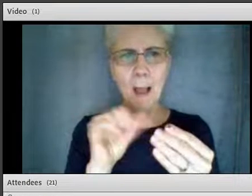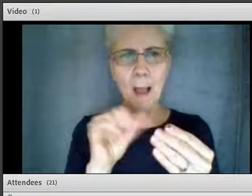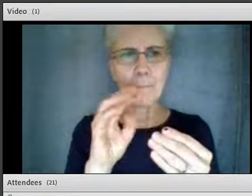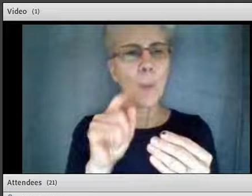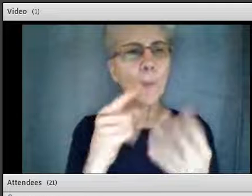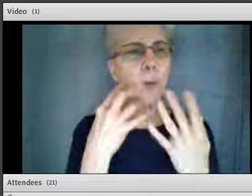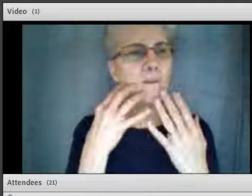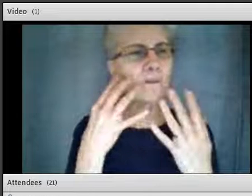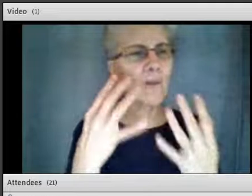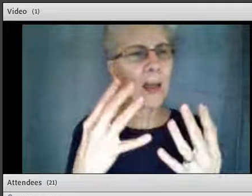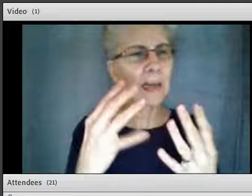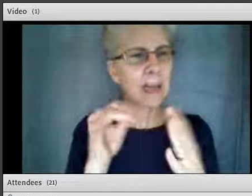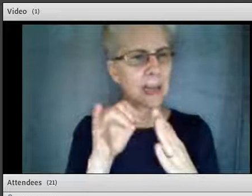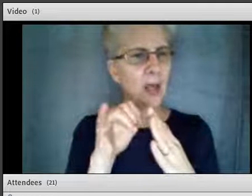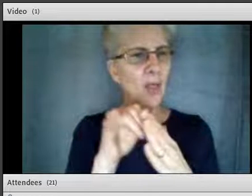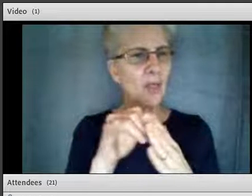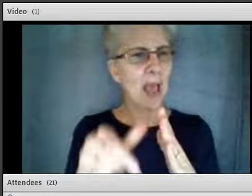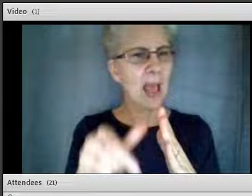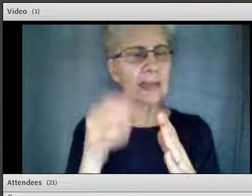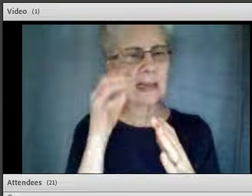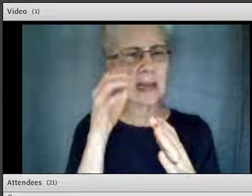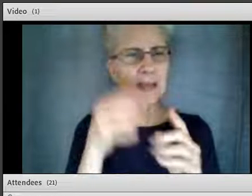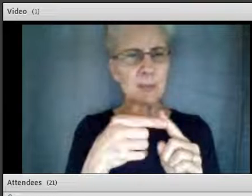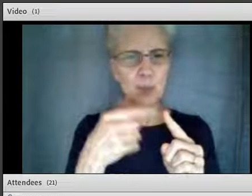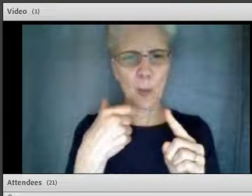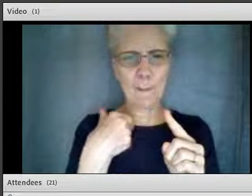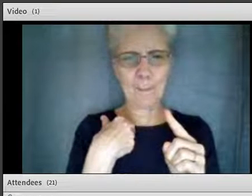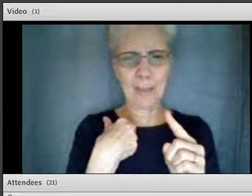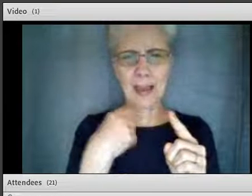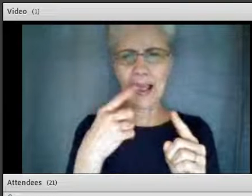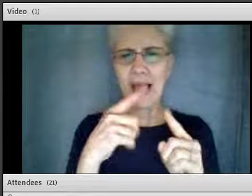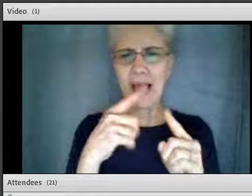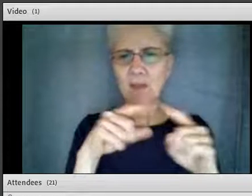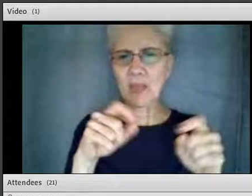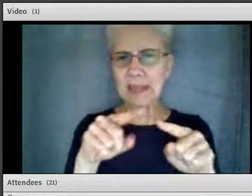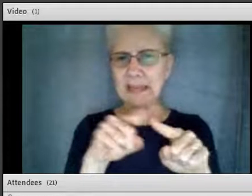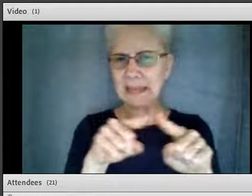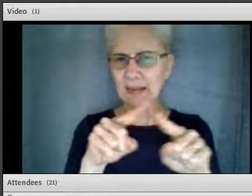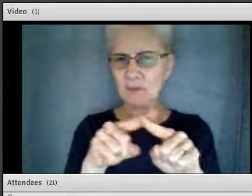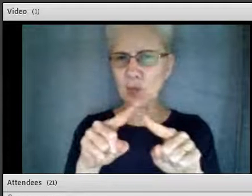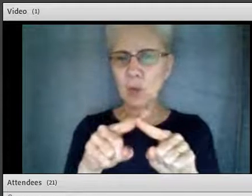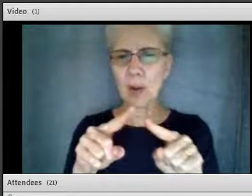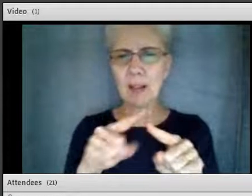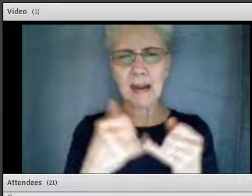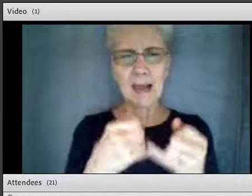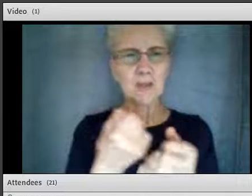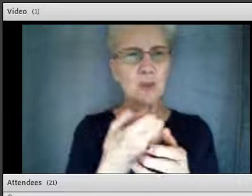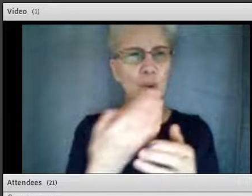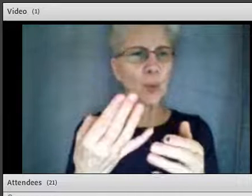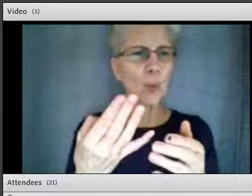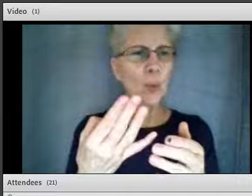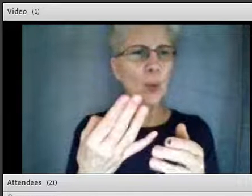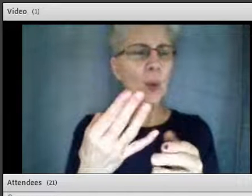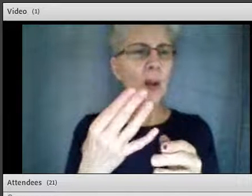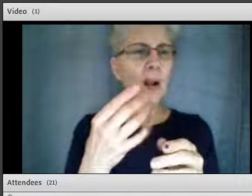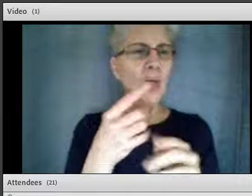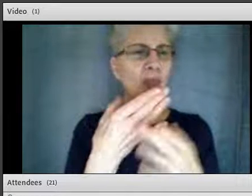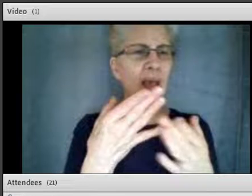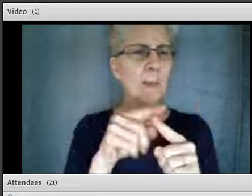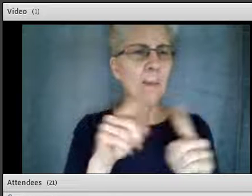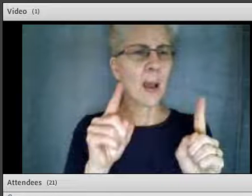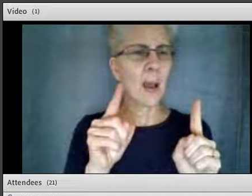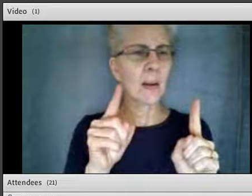to reach areas, because our natural instinct is just to use our thumbs. So you want to kind of make sure as you're looking at your layout that